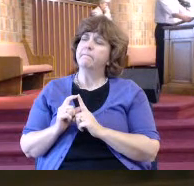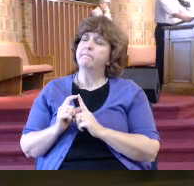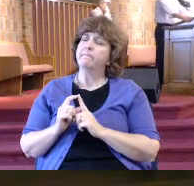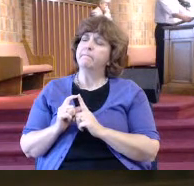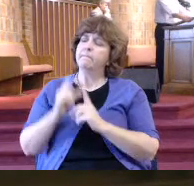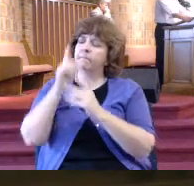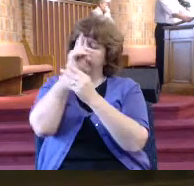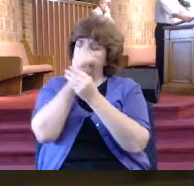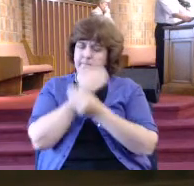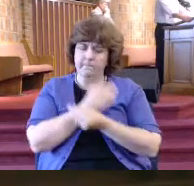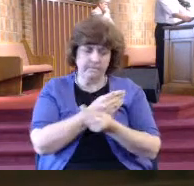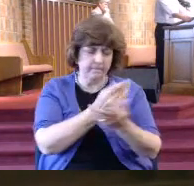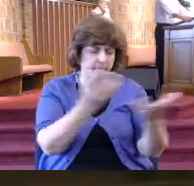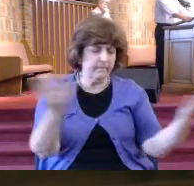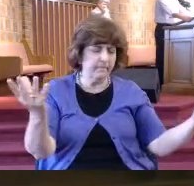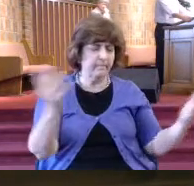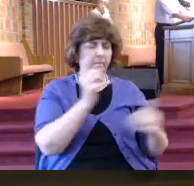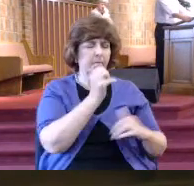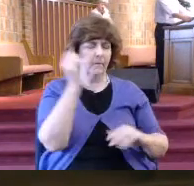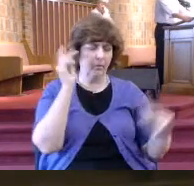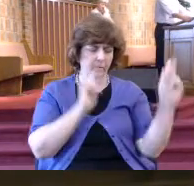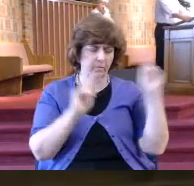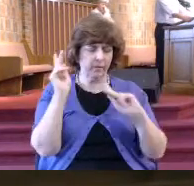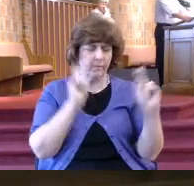sharing this word with others.